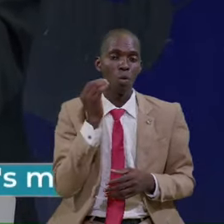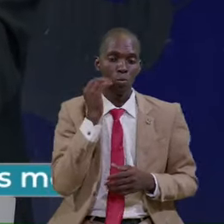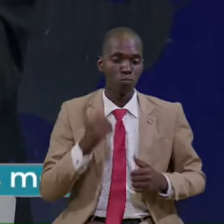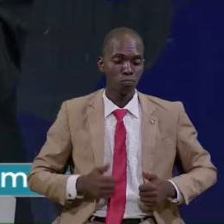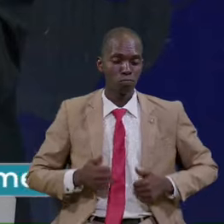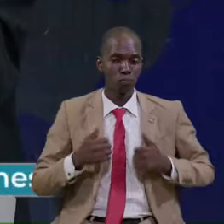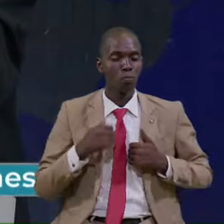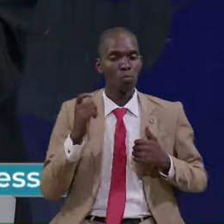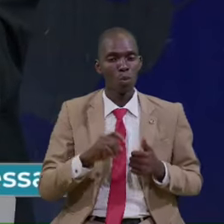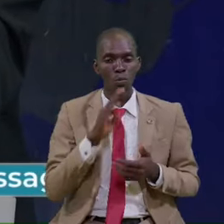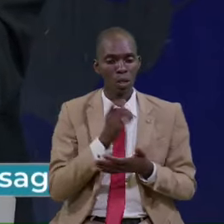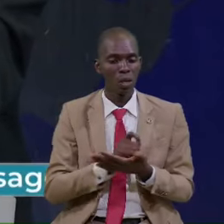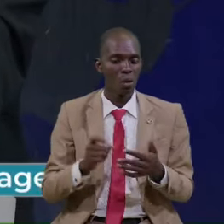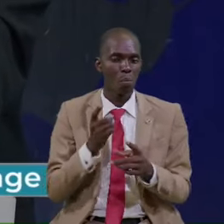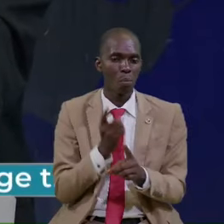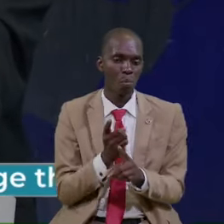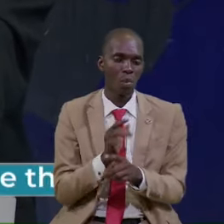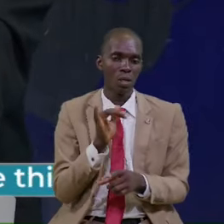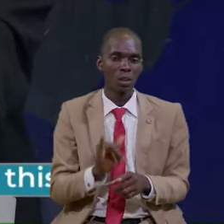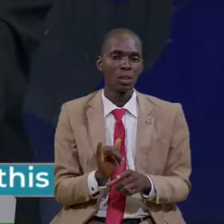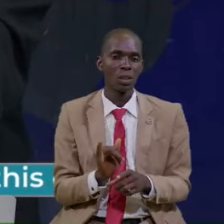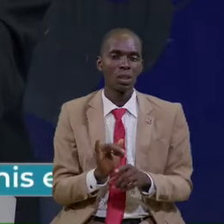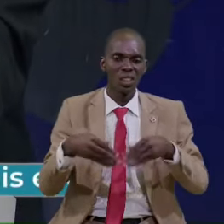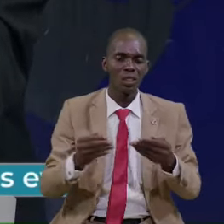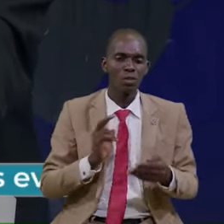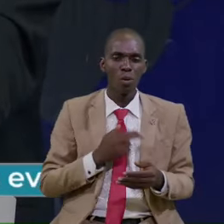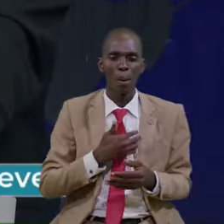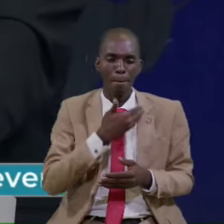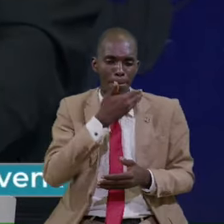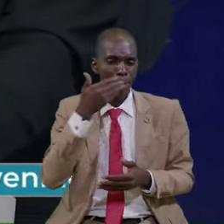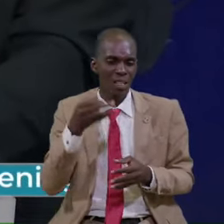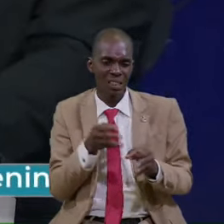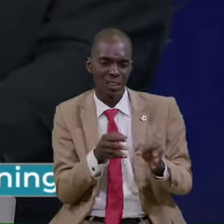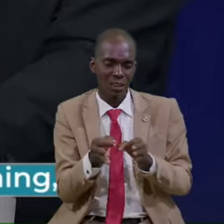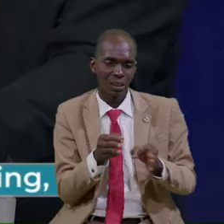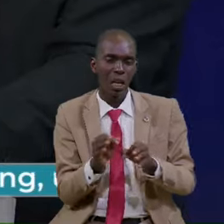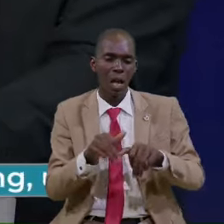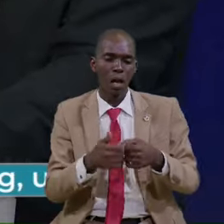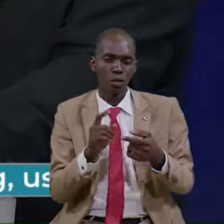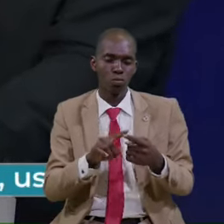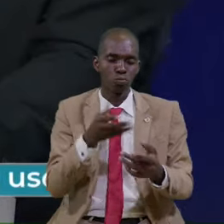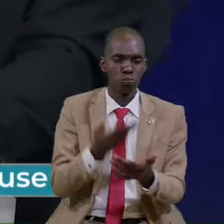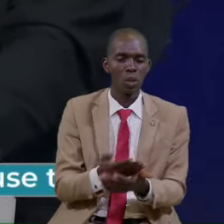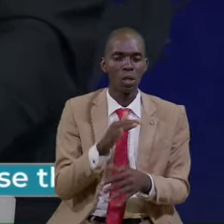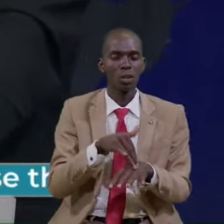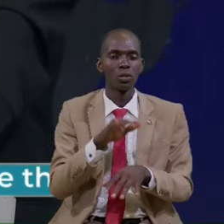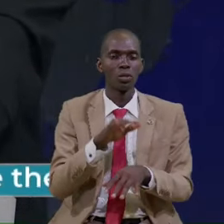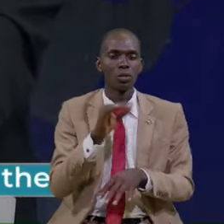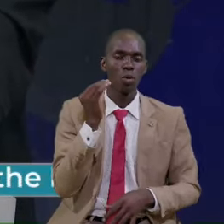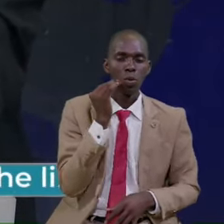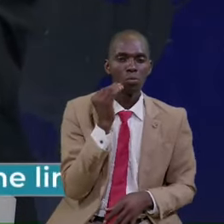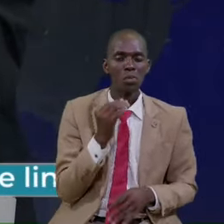that you even give uh the best description of your environment maybe the boss stop and then the